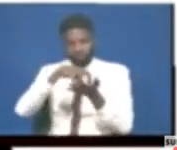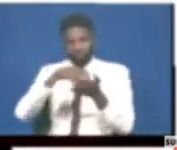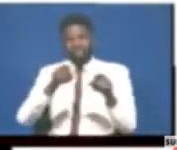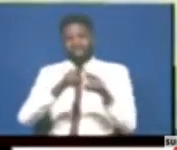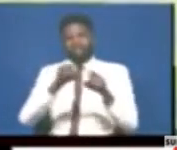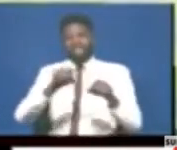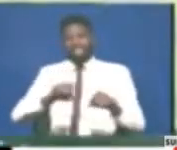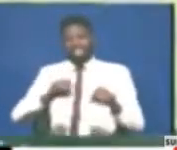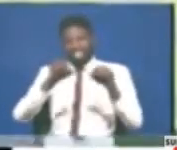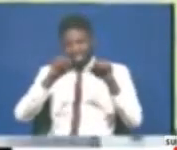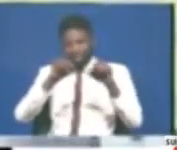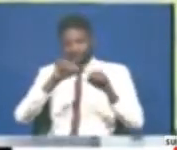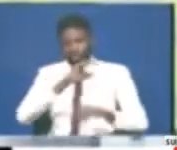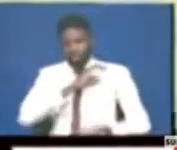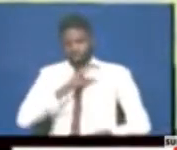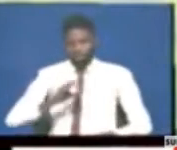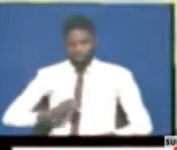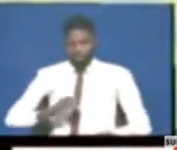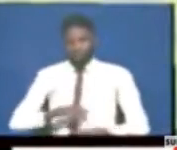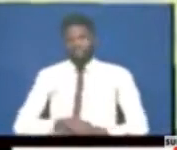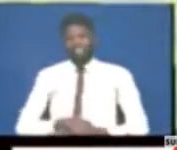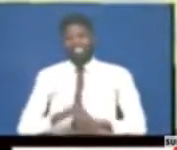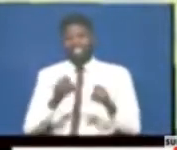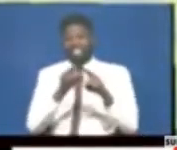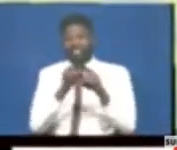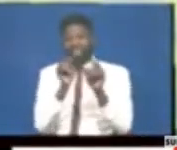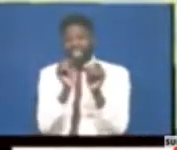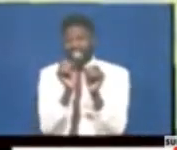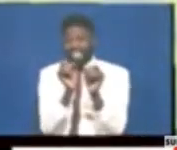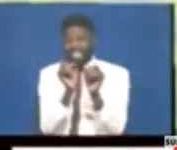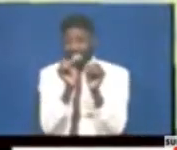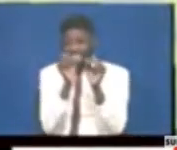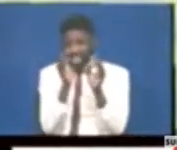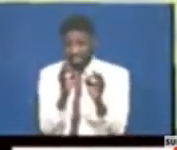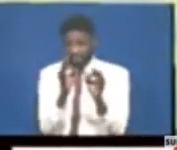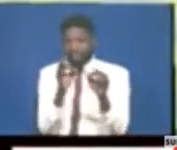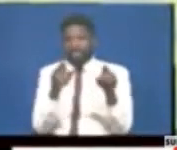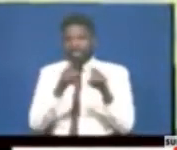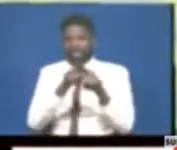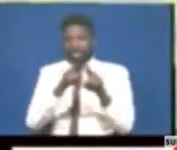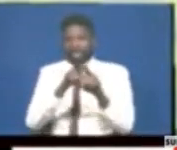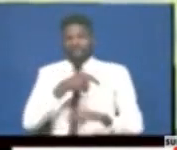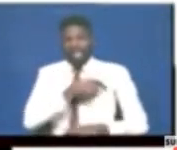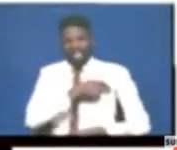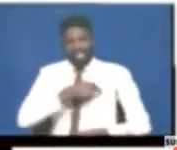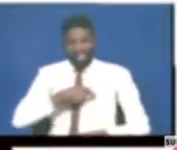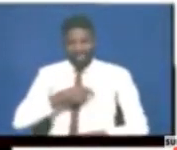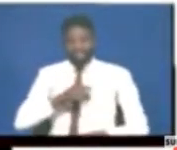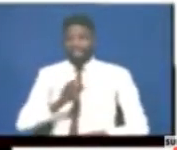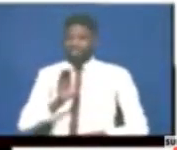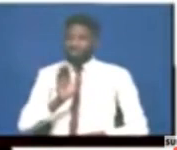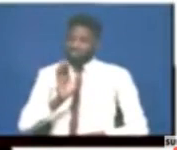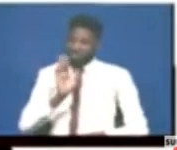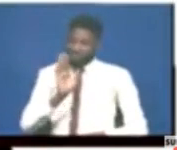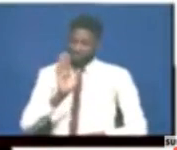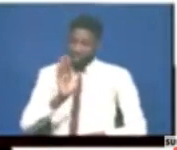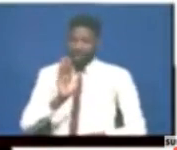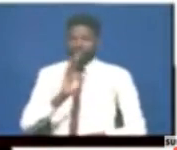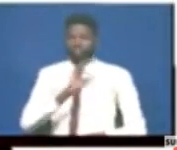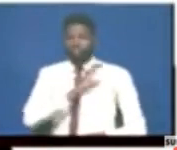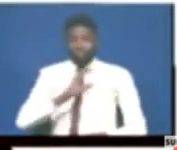commission, and whether, if it was as an agent of the commission, whether there